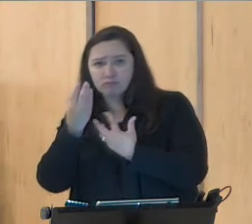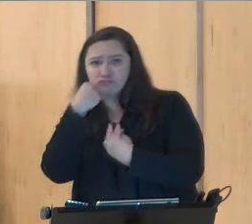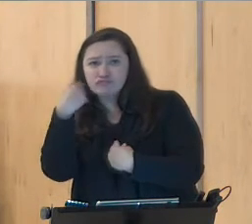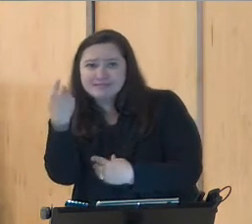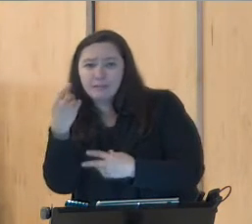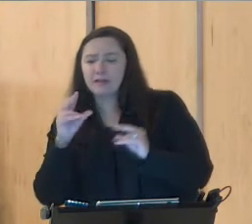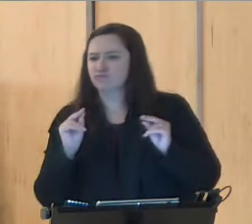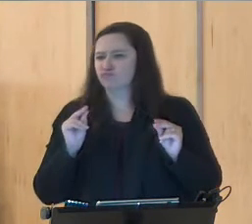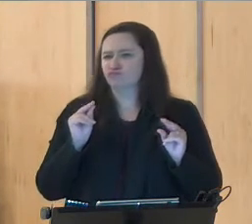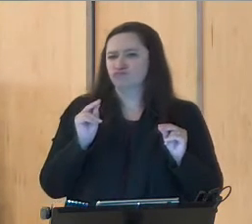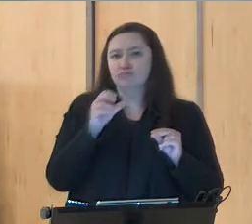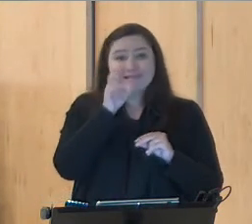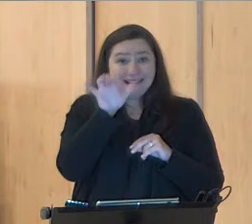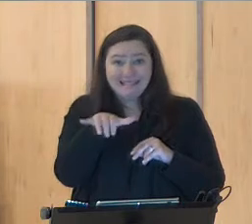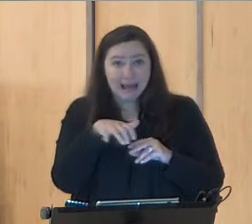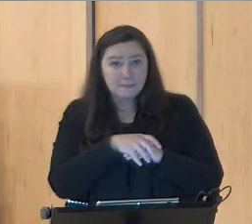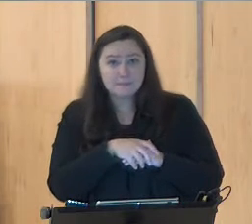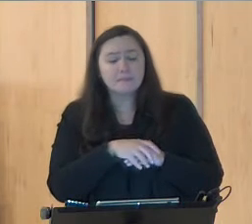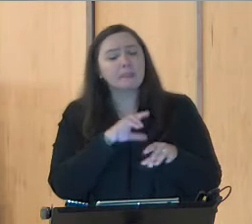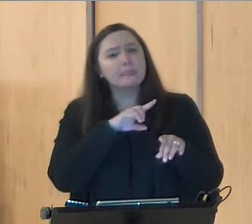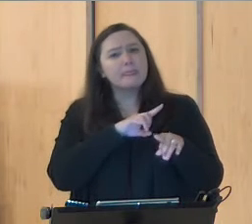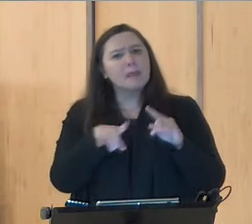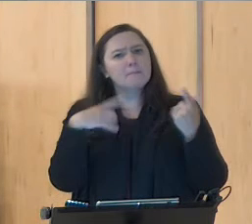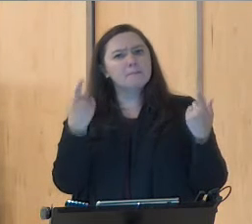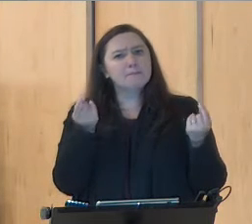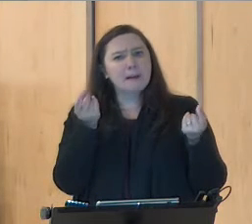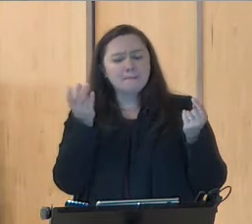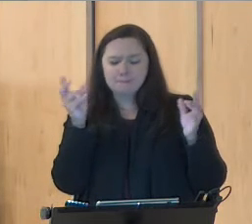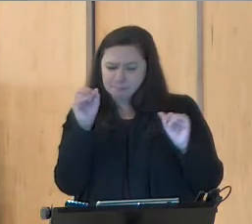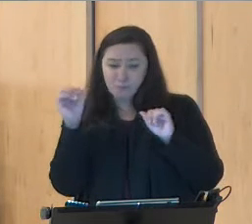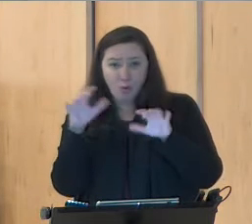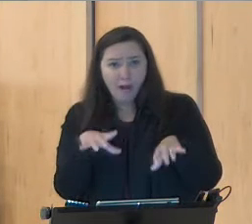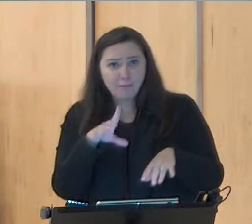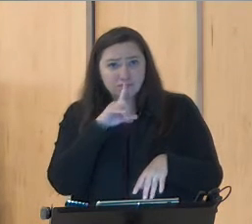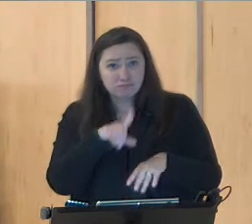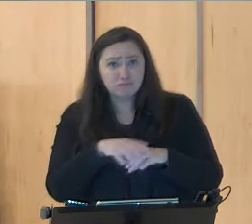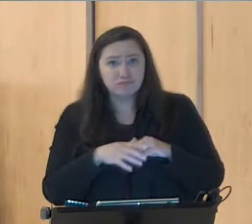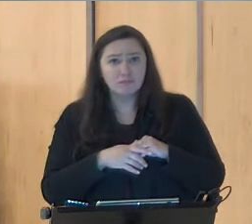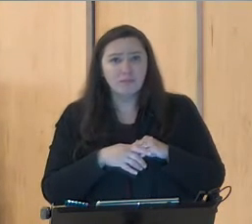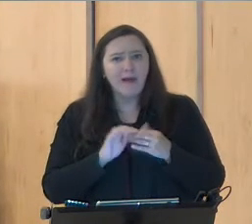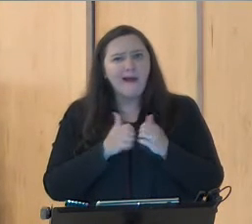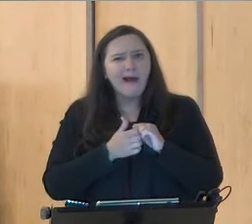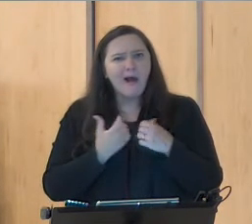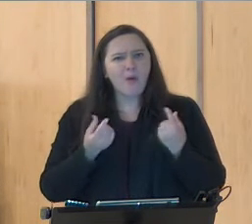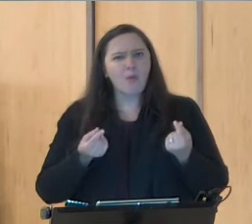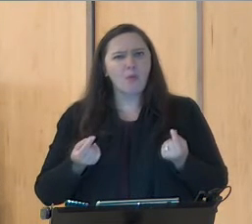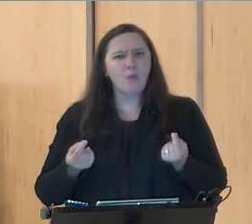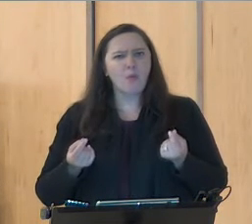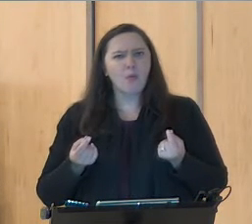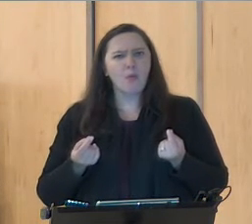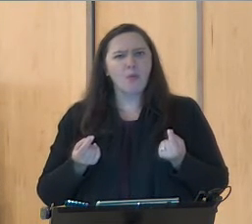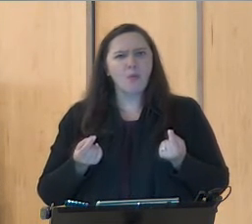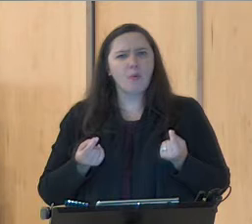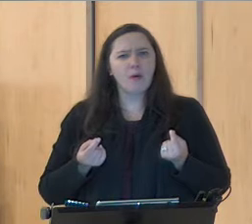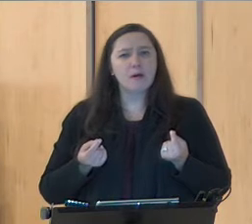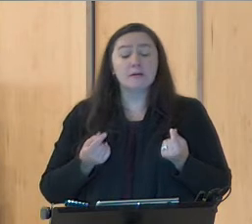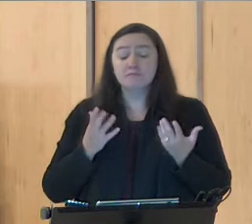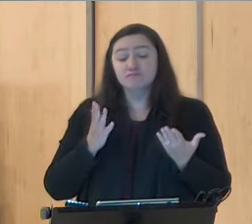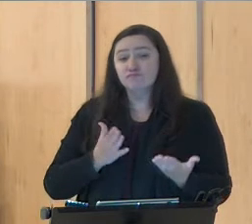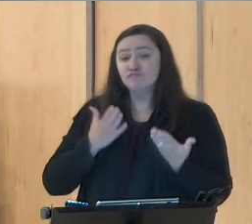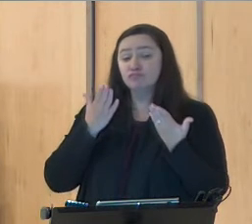way. But he did it in a miraculous way nonetheless. He provided for his